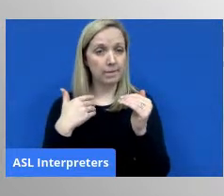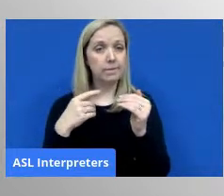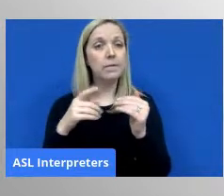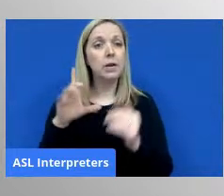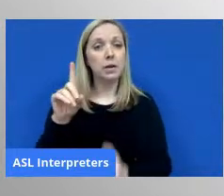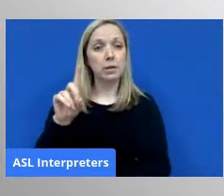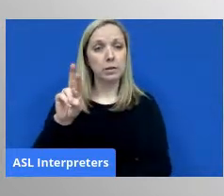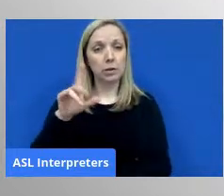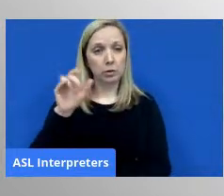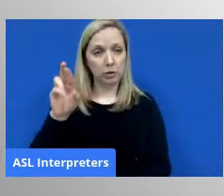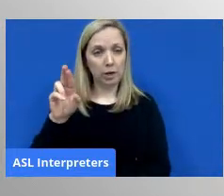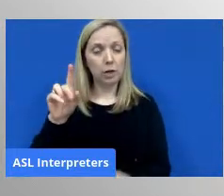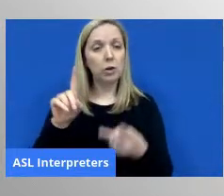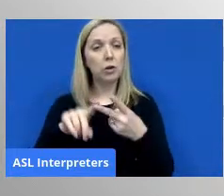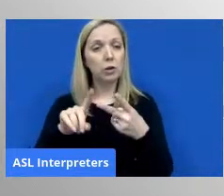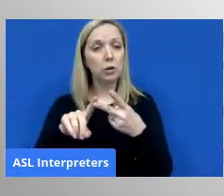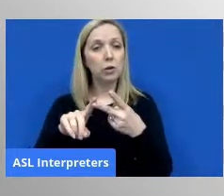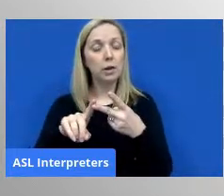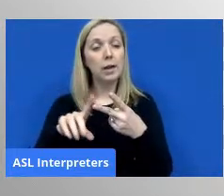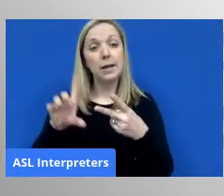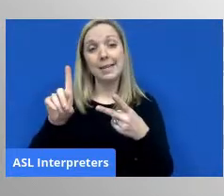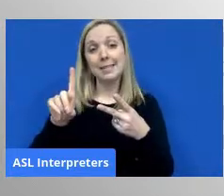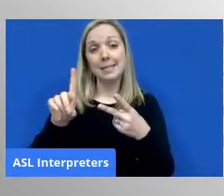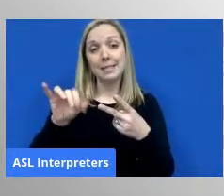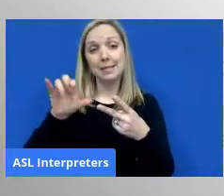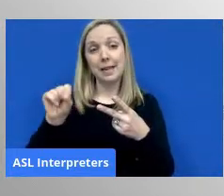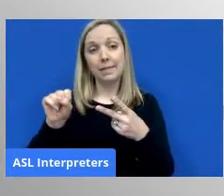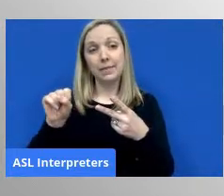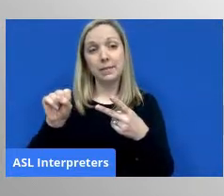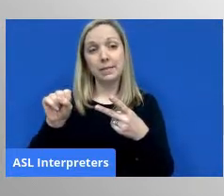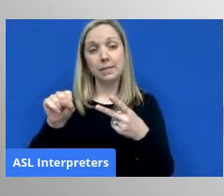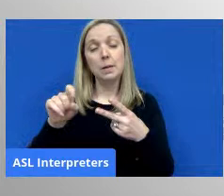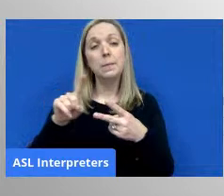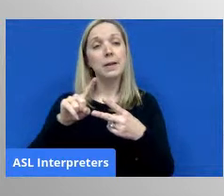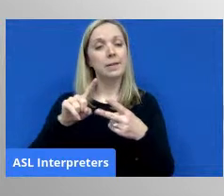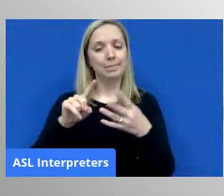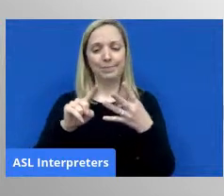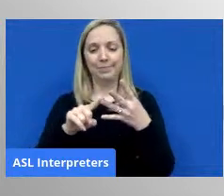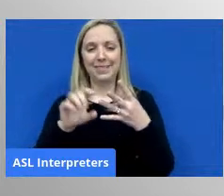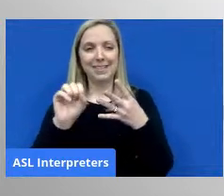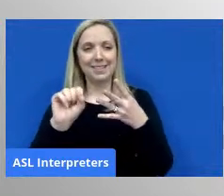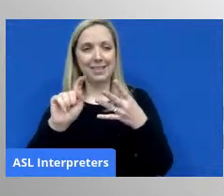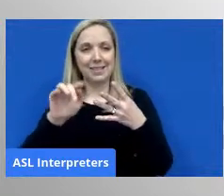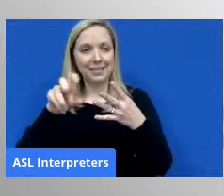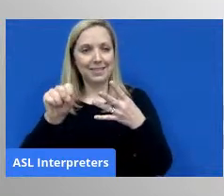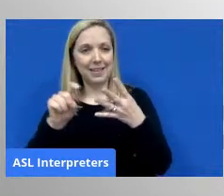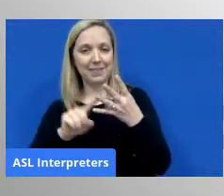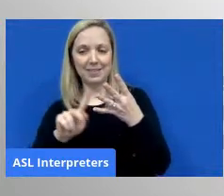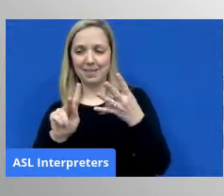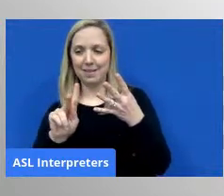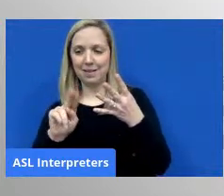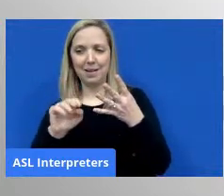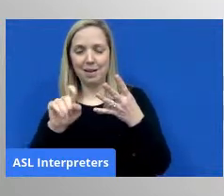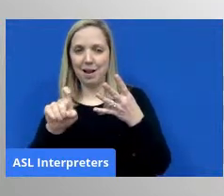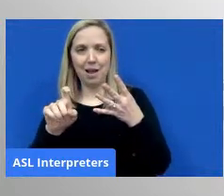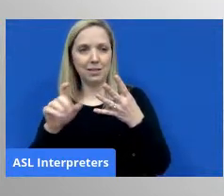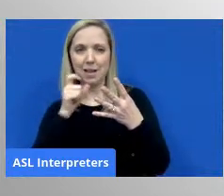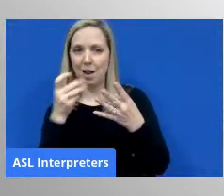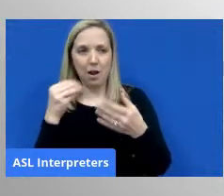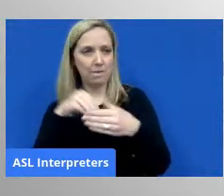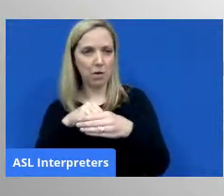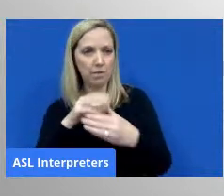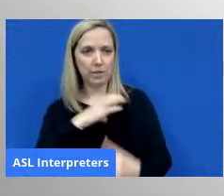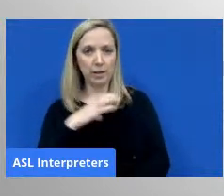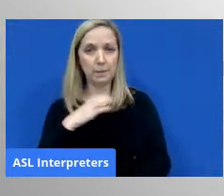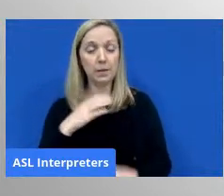Mr. Davis, but Mr. Stevens and Dr. Knox are no longer on that committee. And then policy committee still, all of